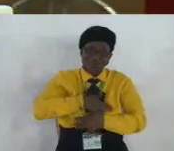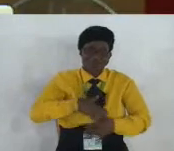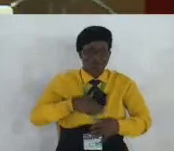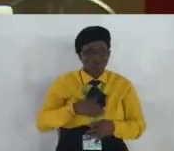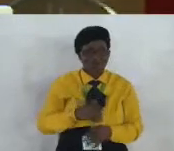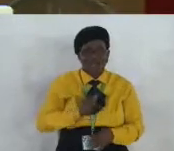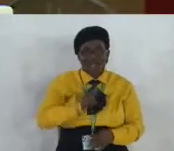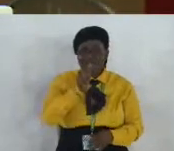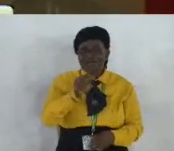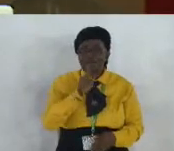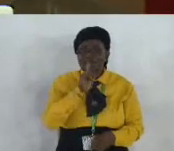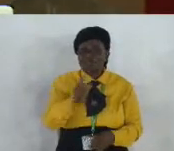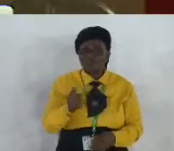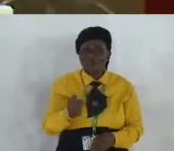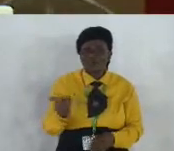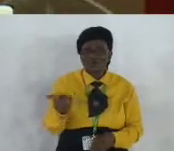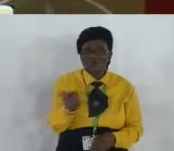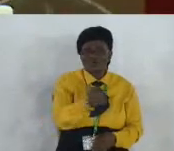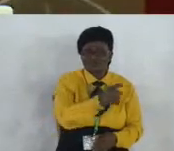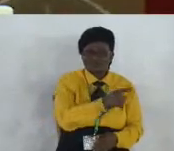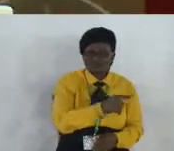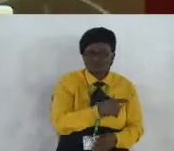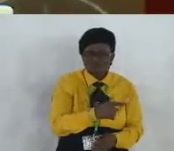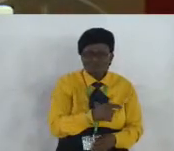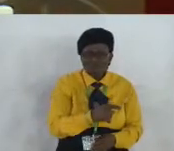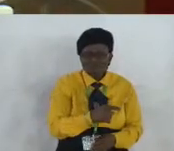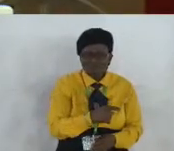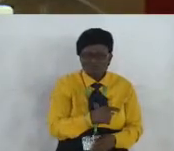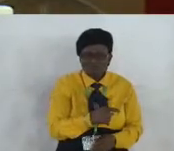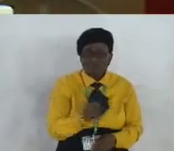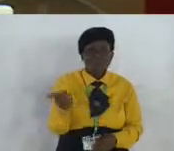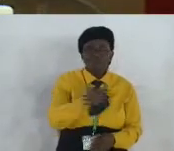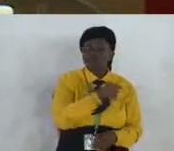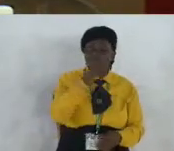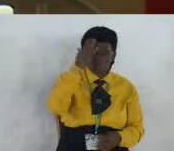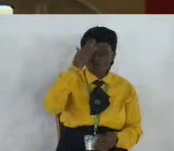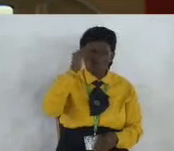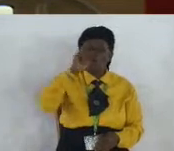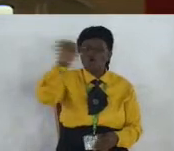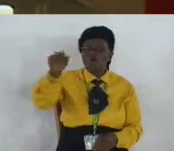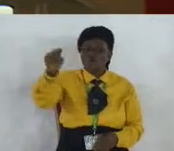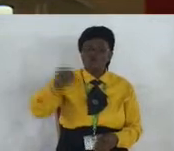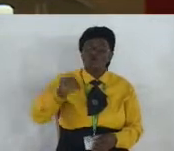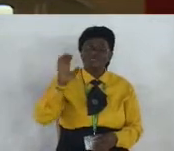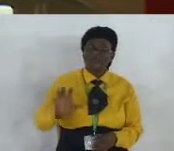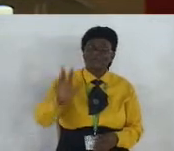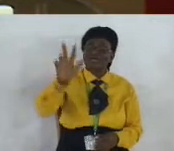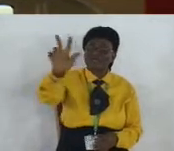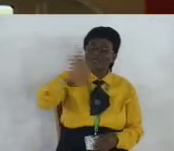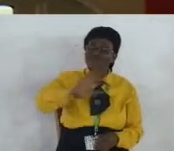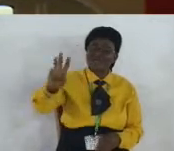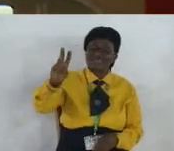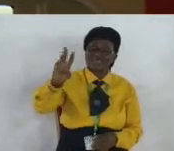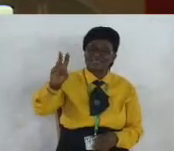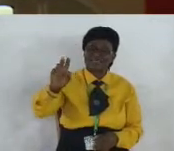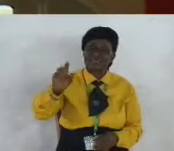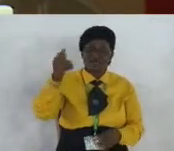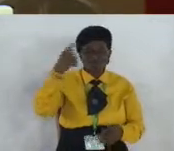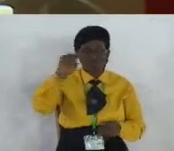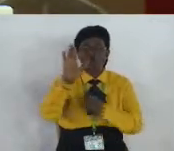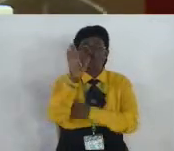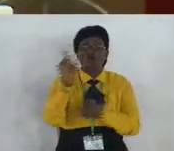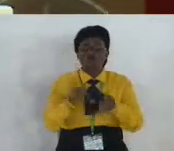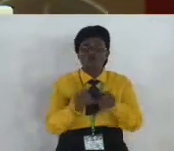I'm sure you know God loves you. John chapter 3 verse 16. John 3 16. God so loved the